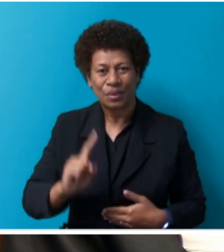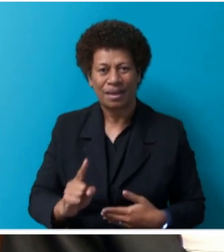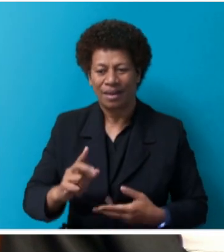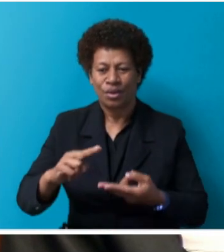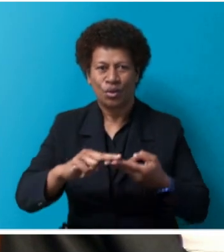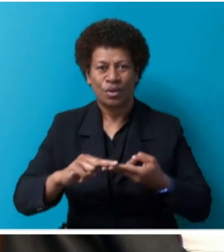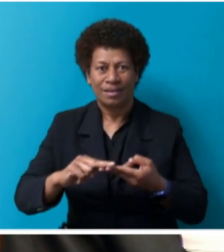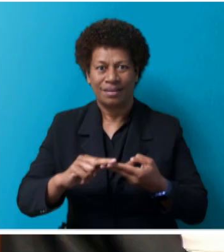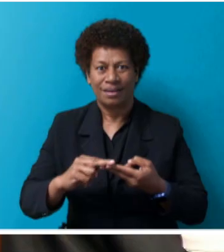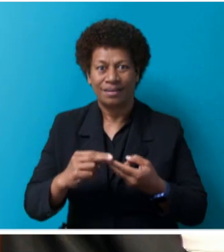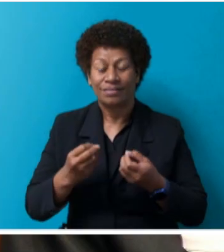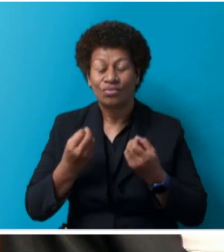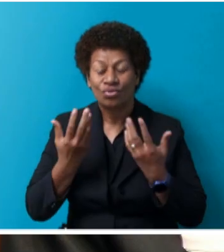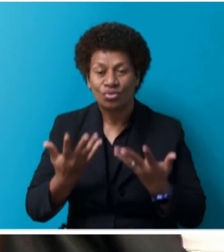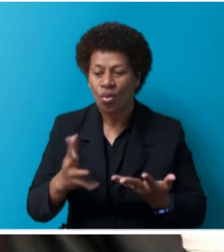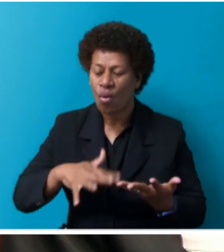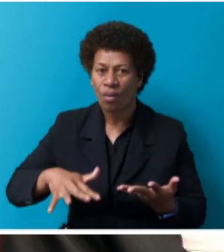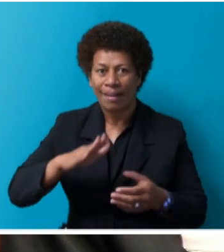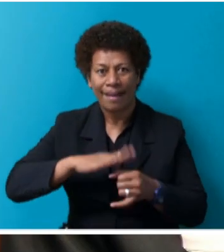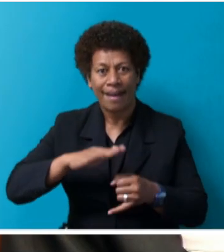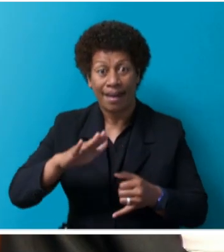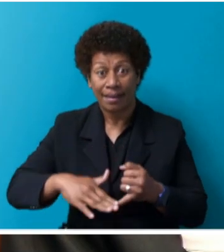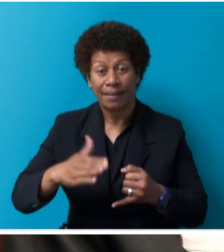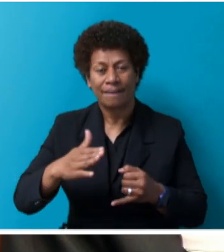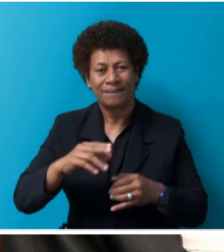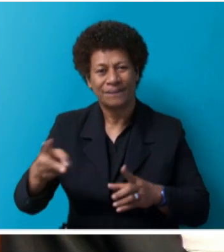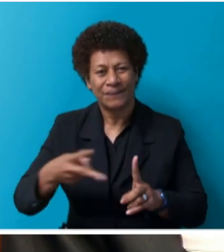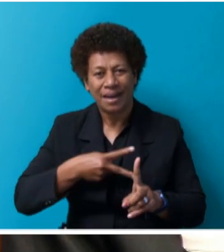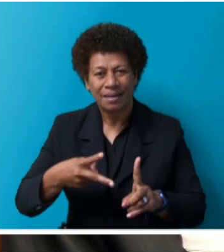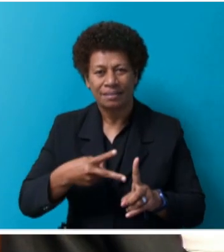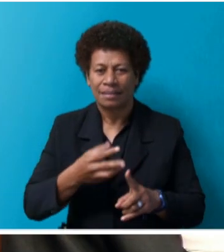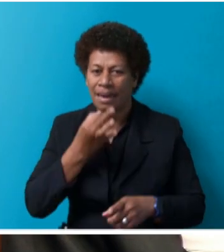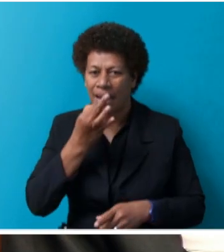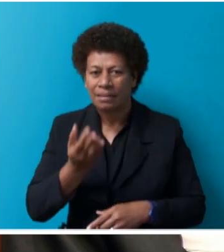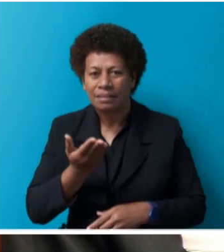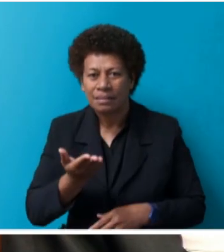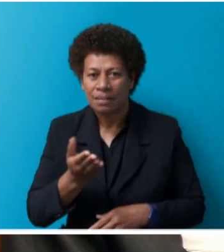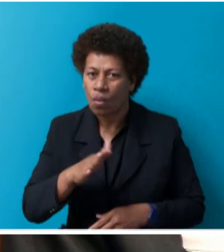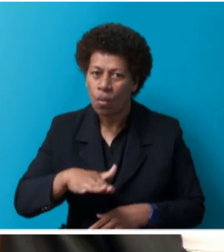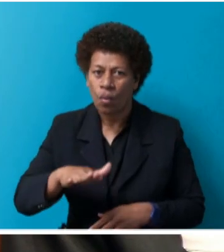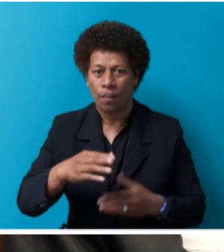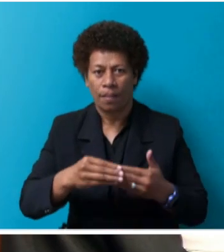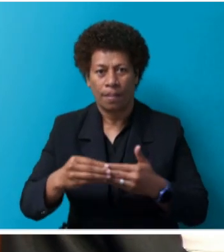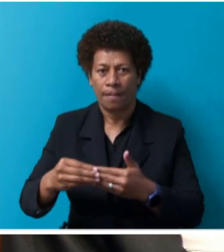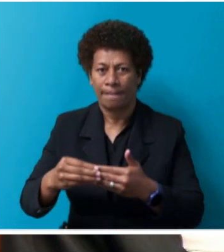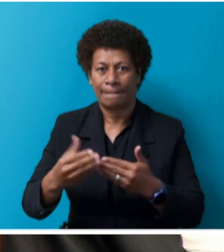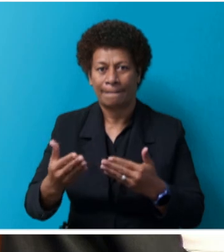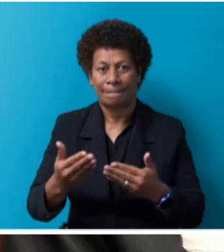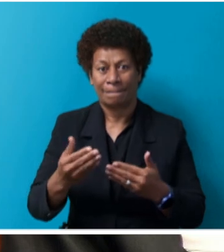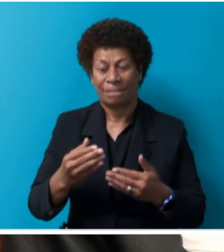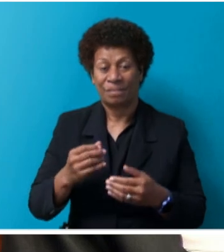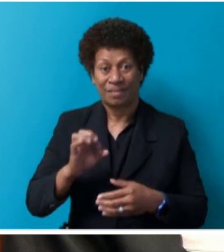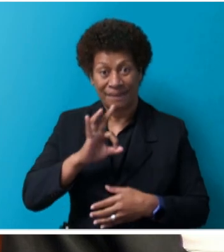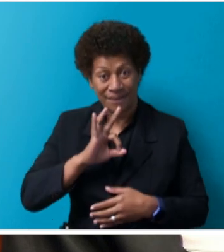resolve to end violence in all its forms, and I urge every member in this House, I urge leaders in our faith traditions,